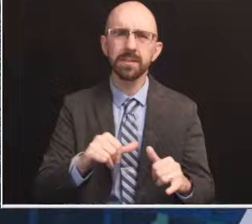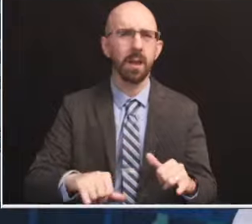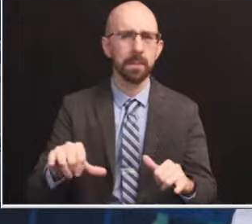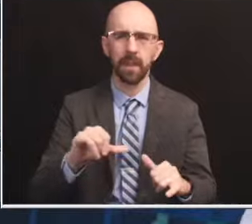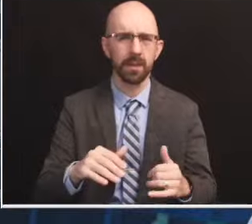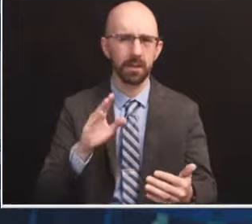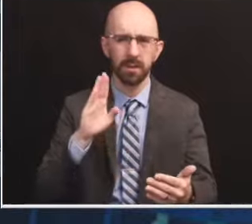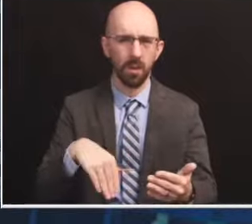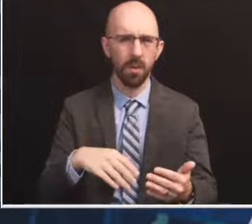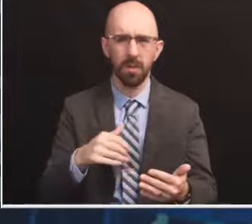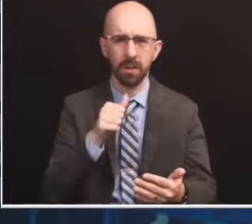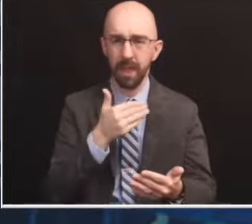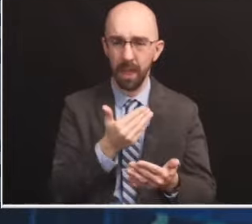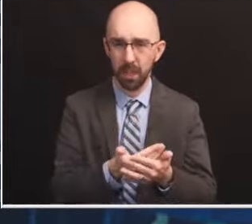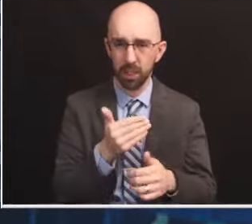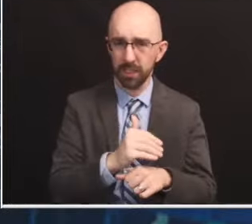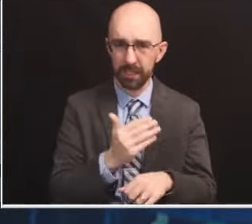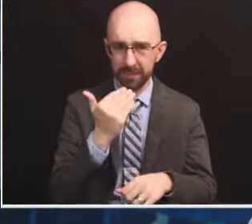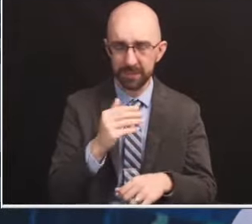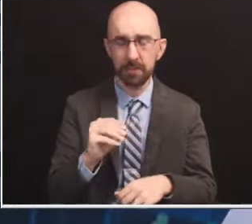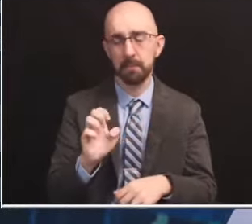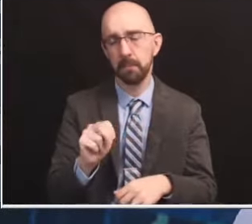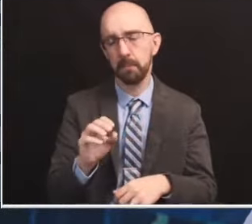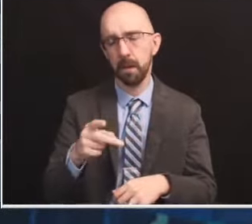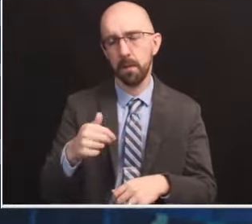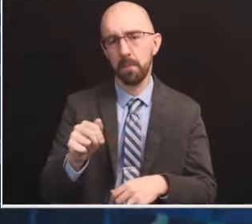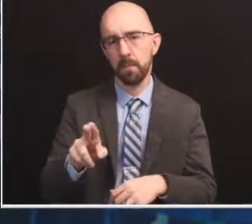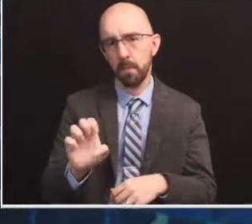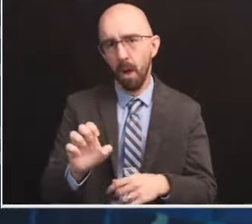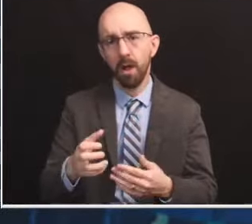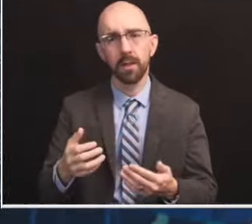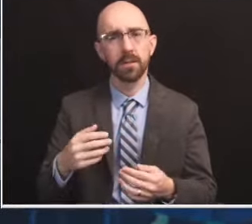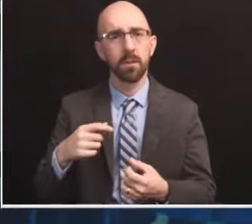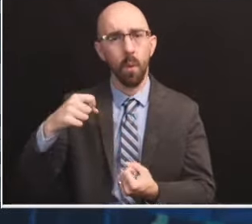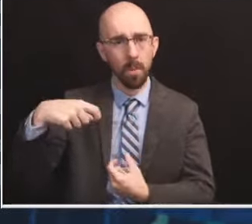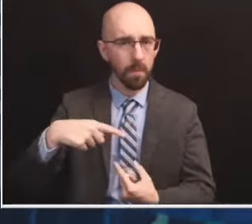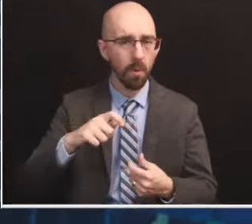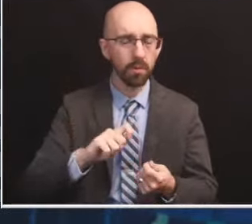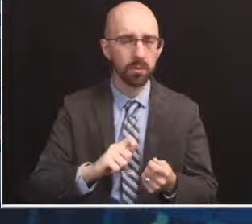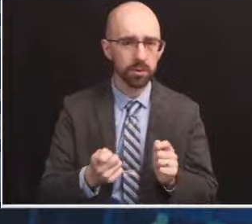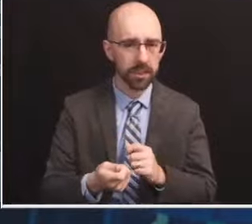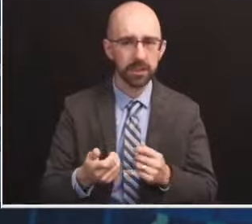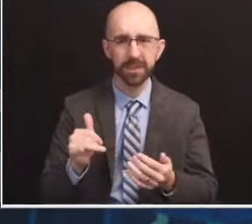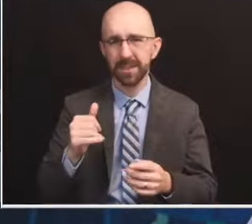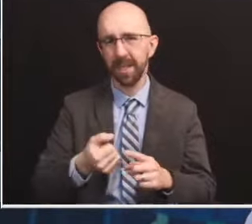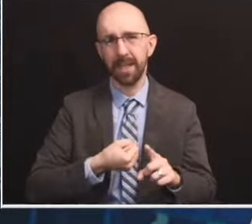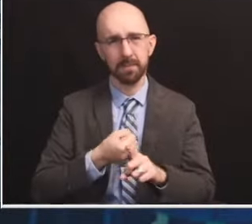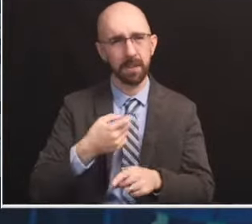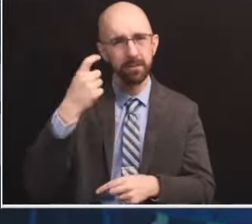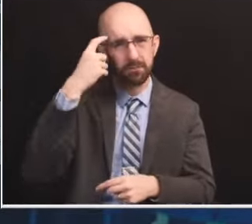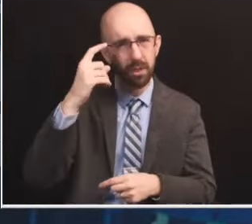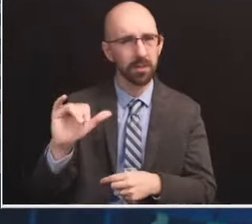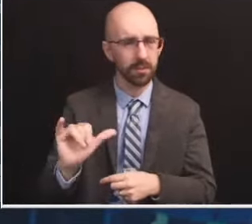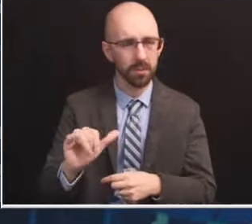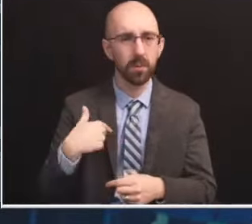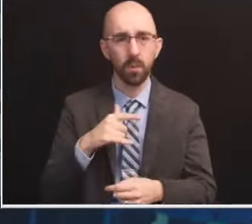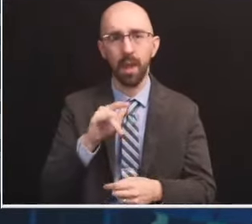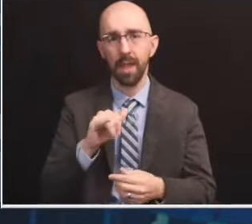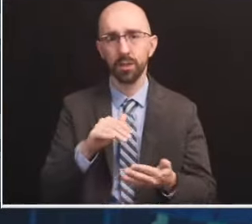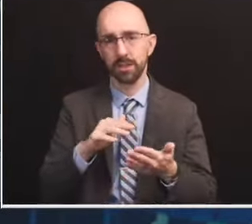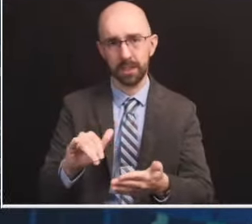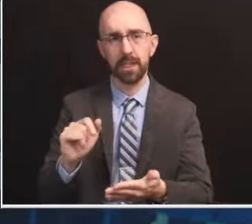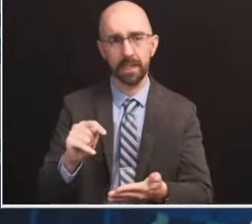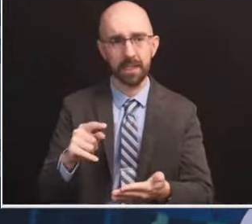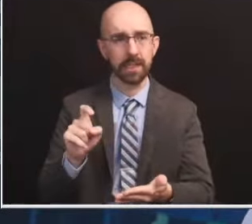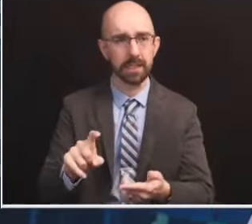sleep. It can be menopause. So there's a lot of changes happening, hormonal changes happening, and that has an impact on the brain. We're actually studying it. We need to